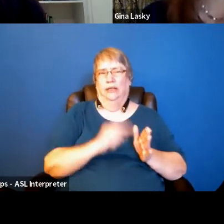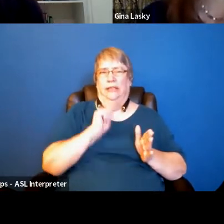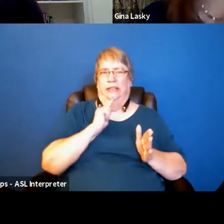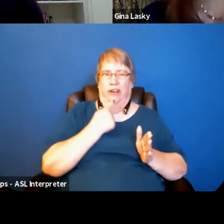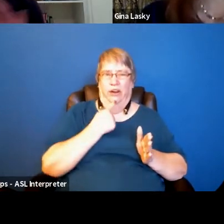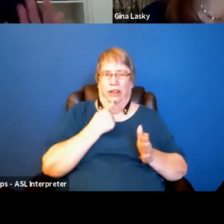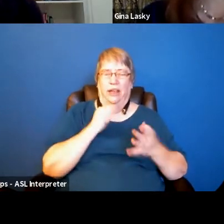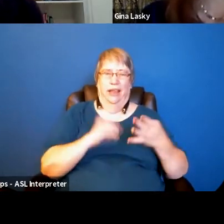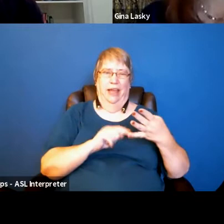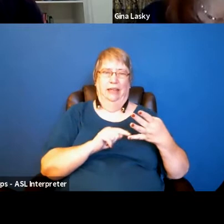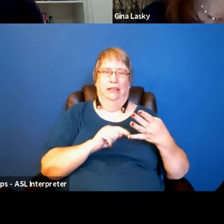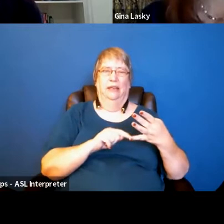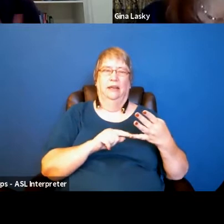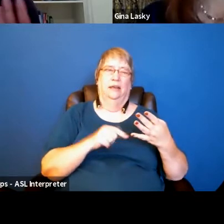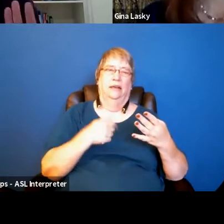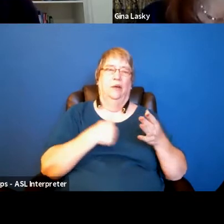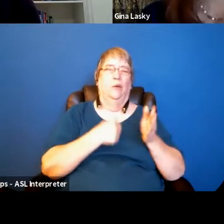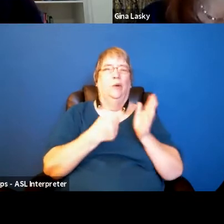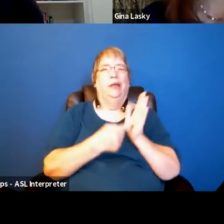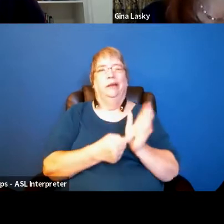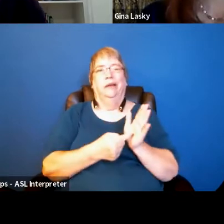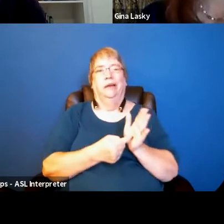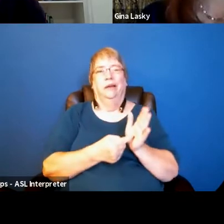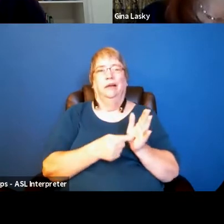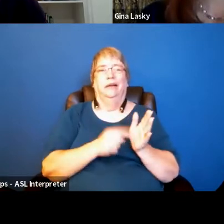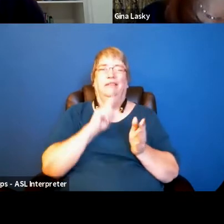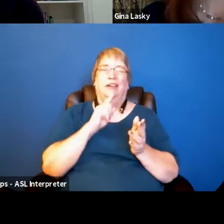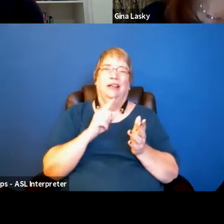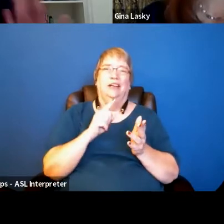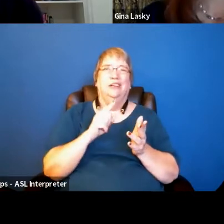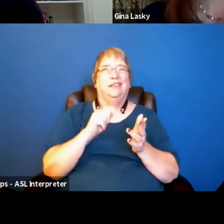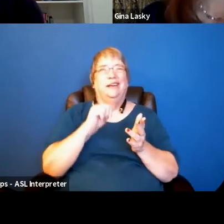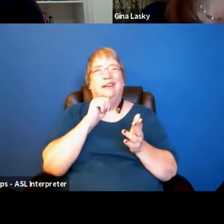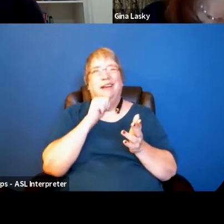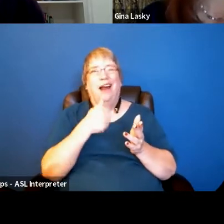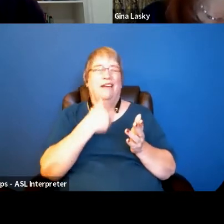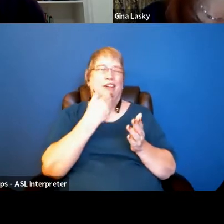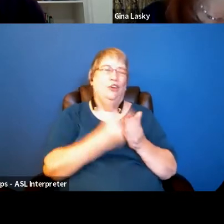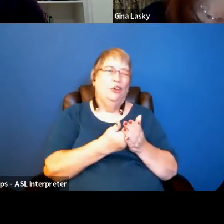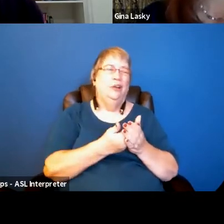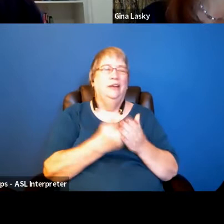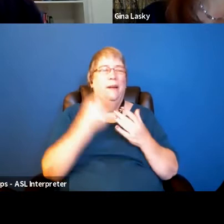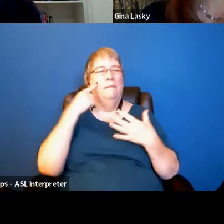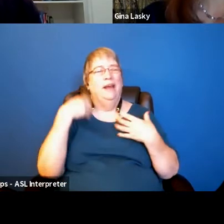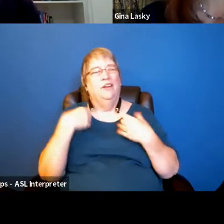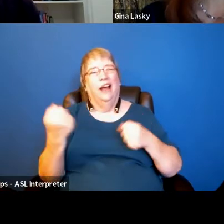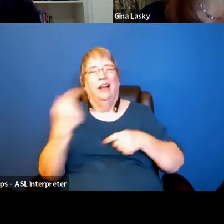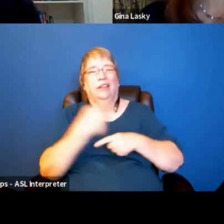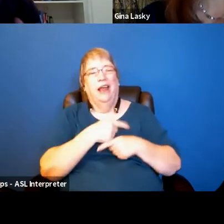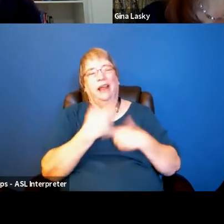was, we used an indicator of just poor mental health days among the general population,